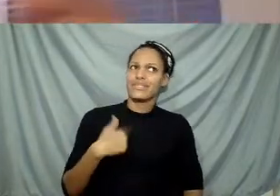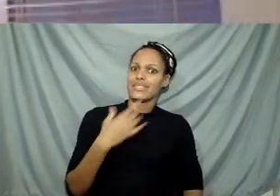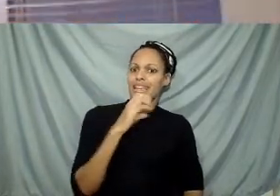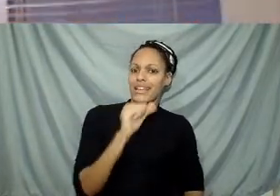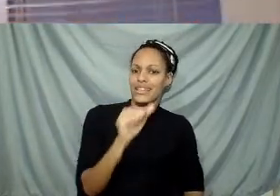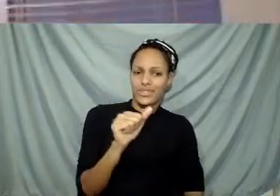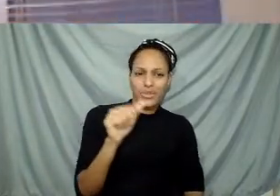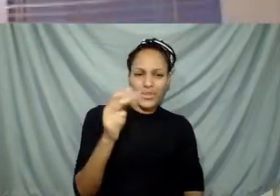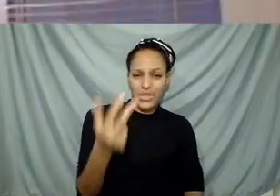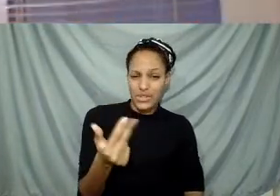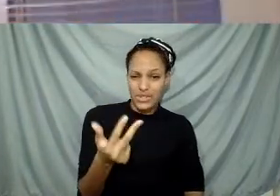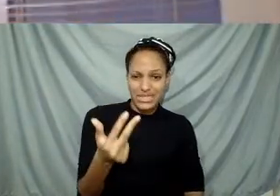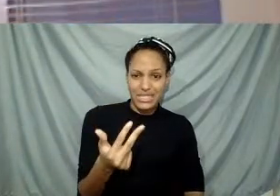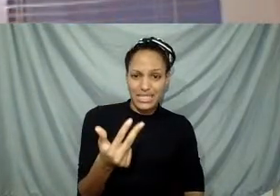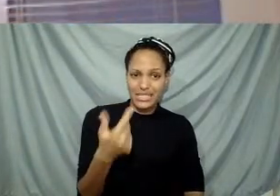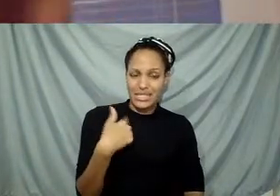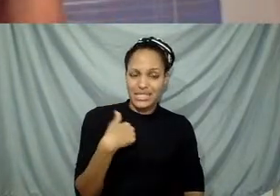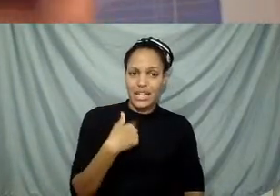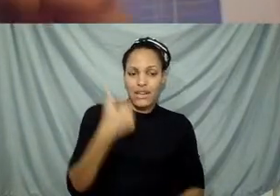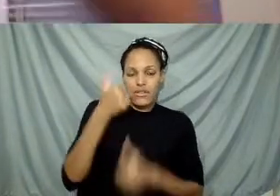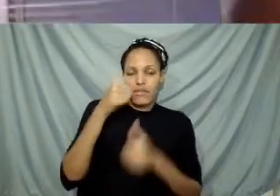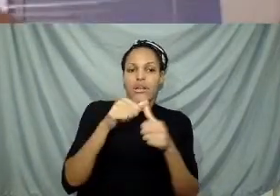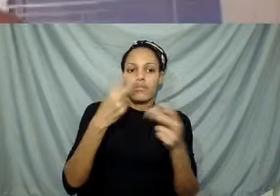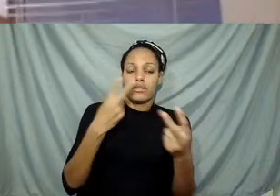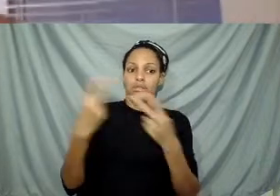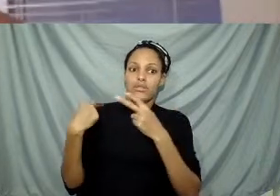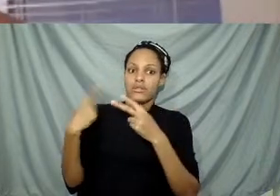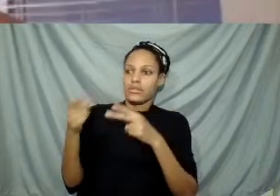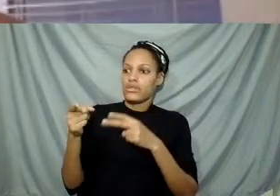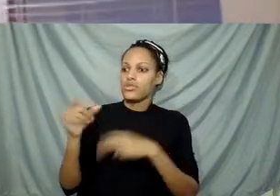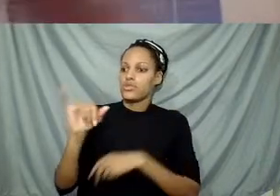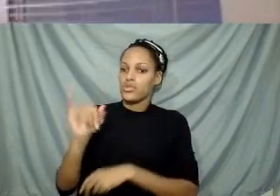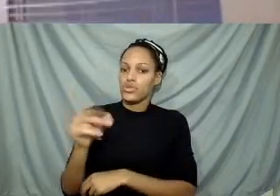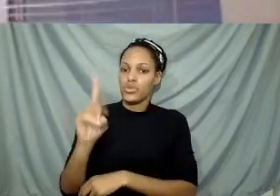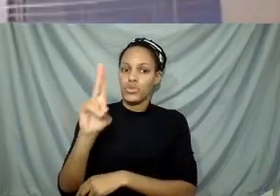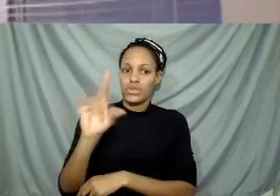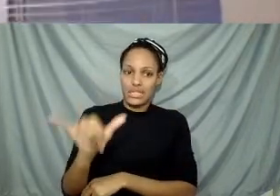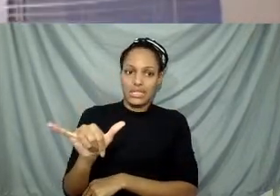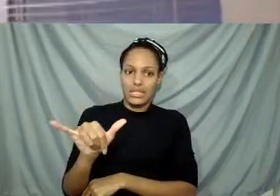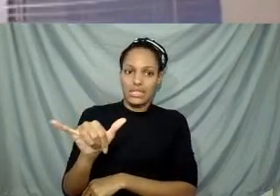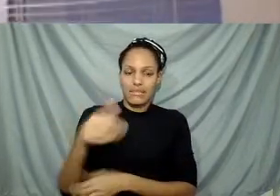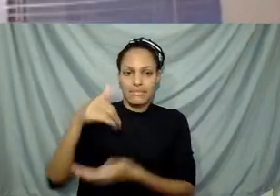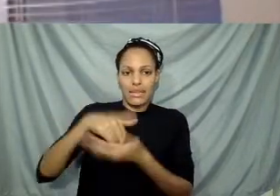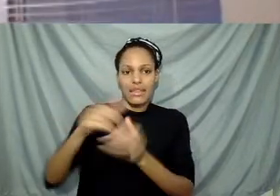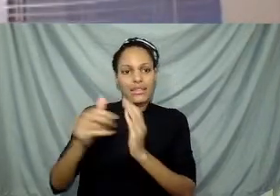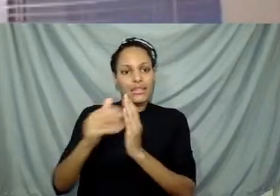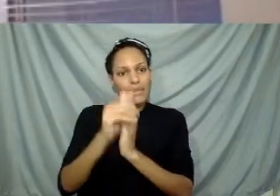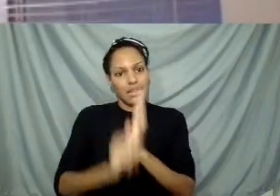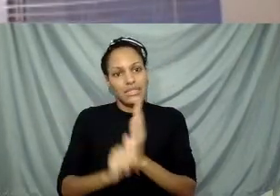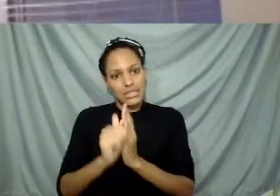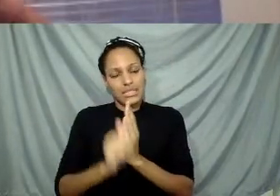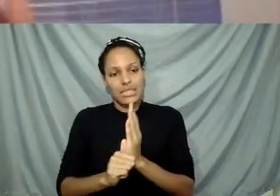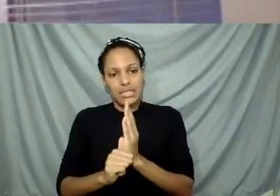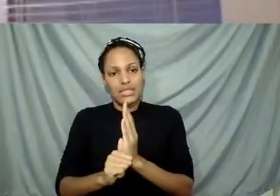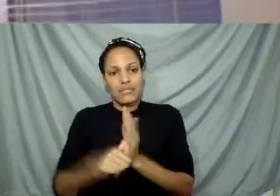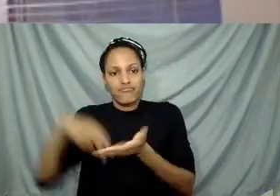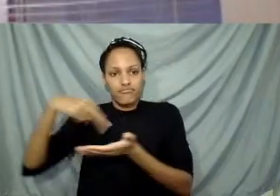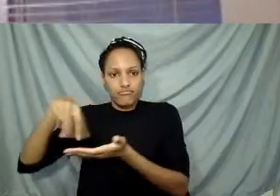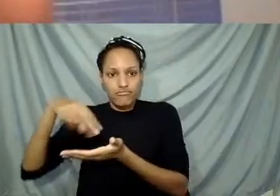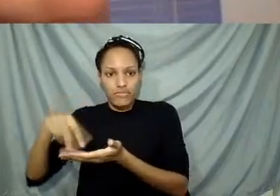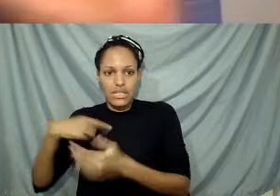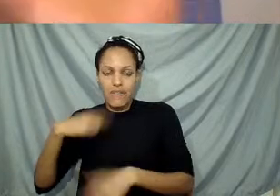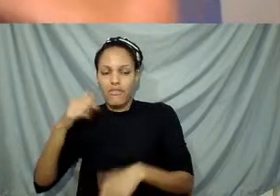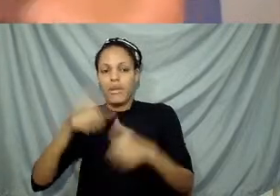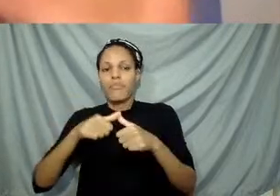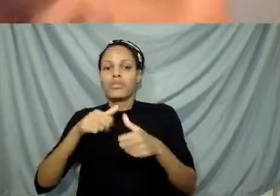you know? And I remember seeing Judy in the magazine with that, doing her moves from Cry. And I remember walking down the